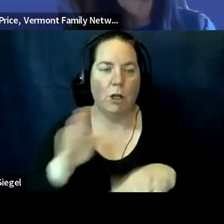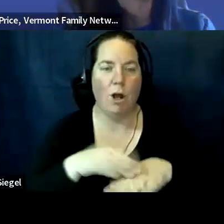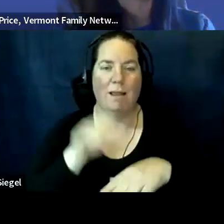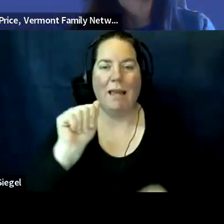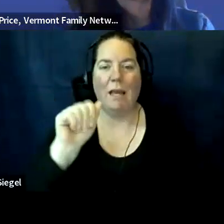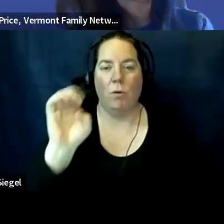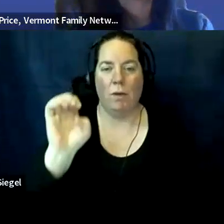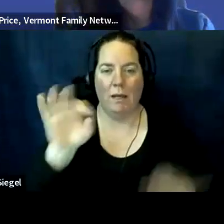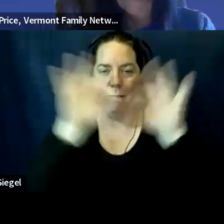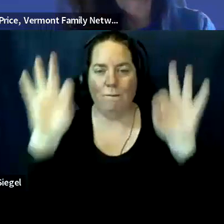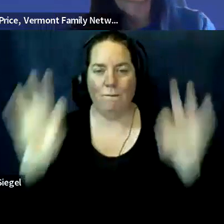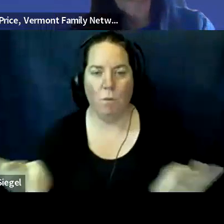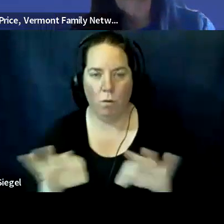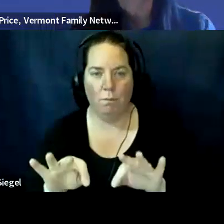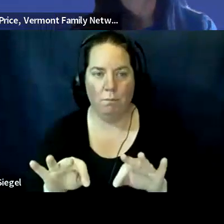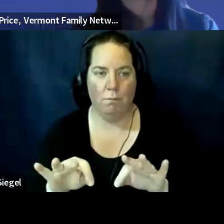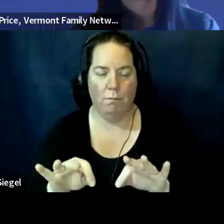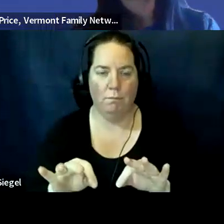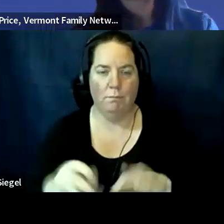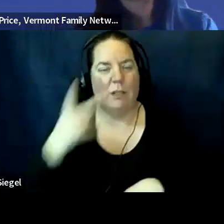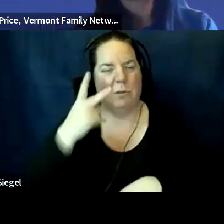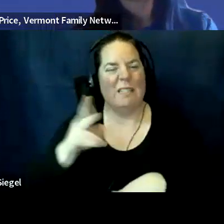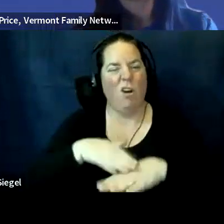AOE form that we can see on the website.